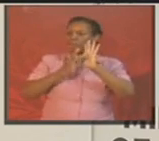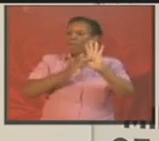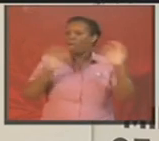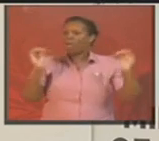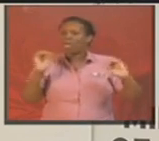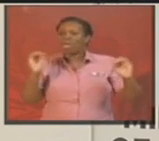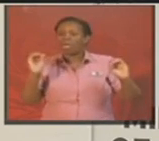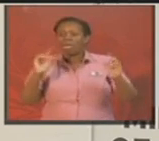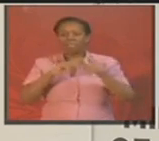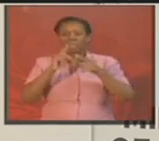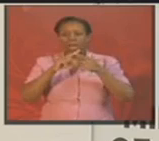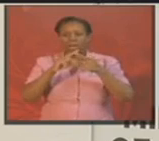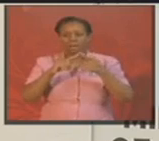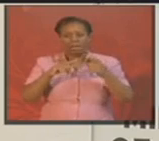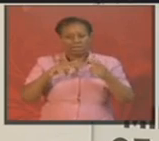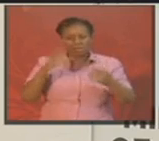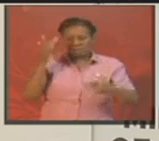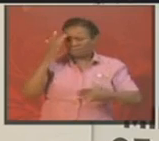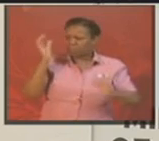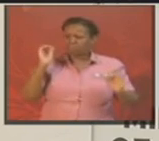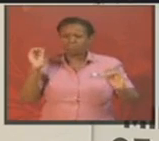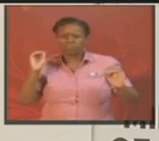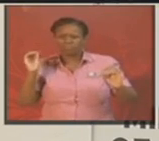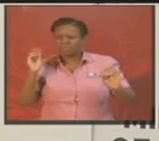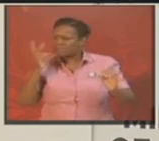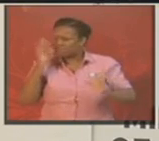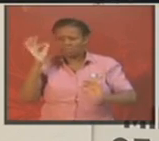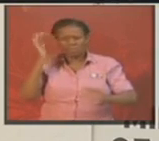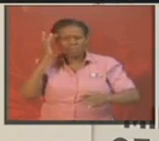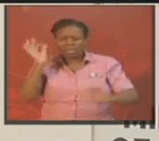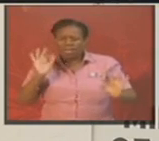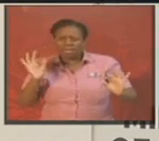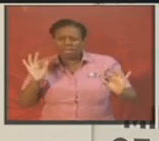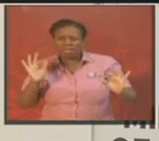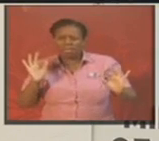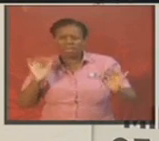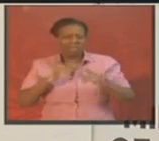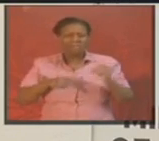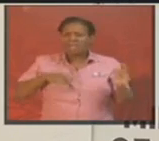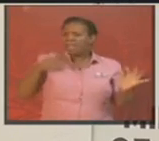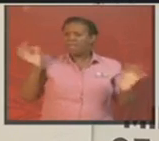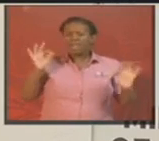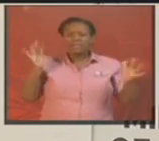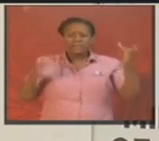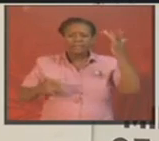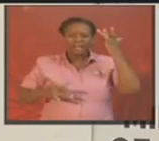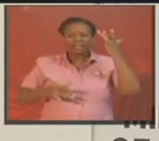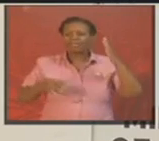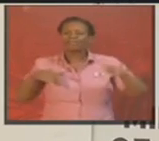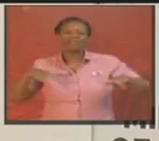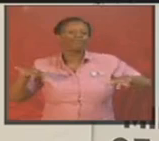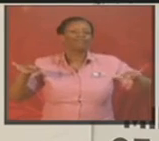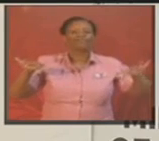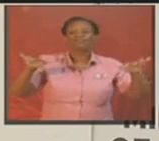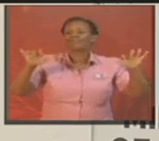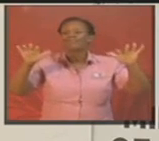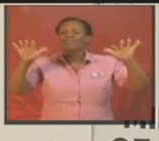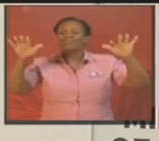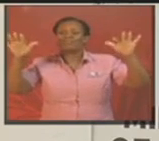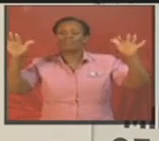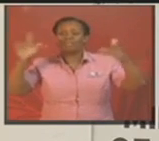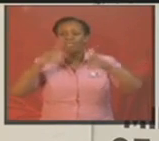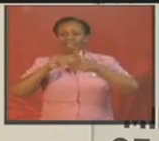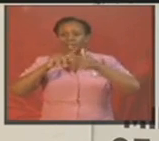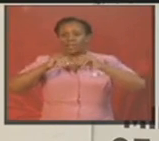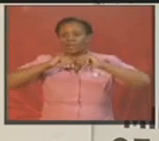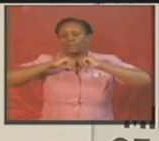look ill. People can be moving around because they don't feel ill. And there's the risk of them transmitting illness, which again brings